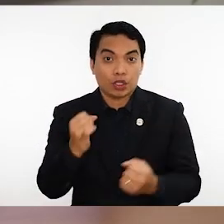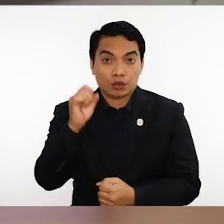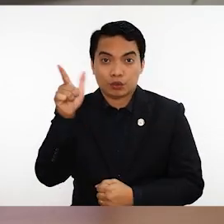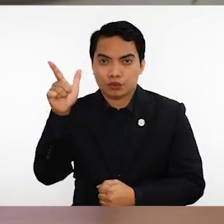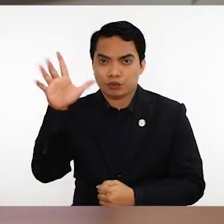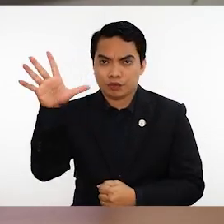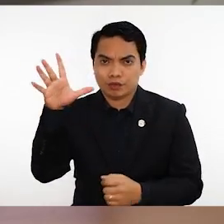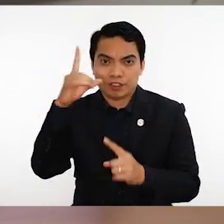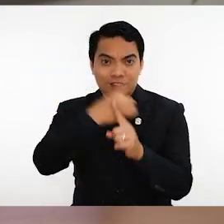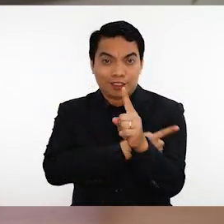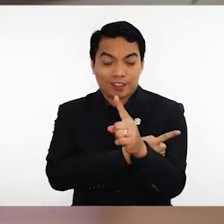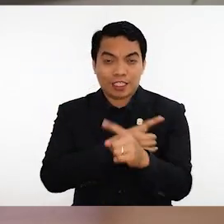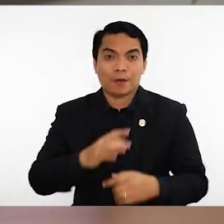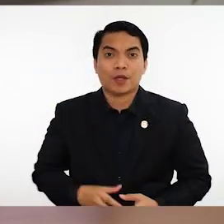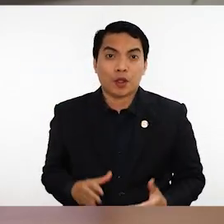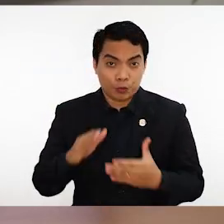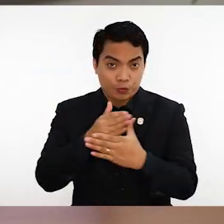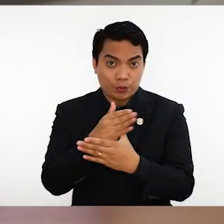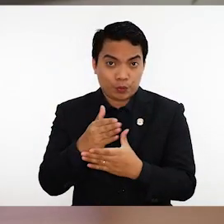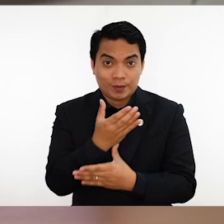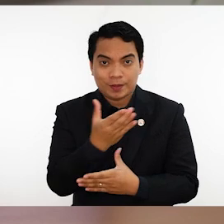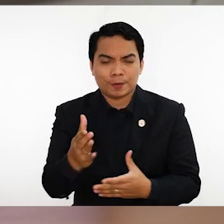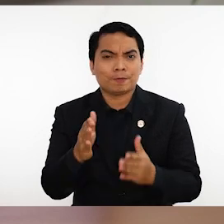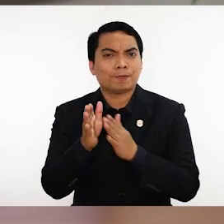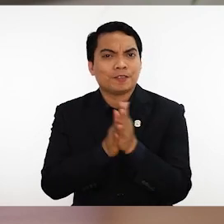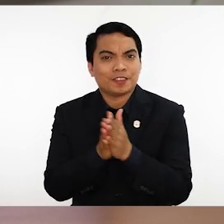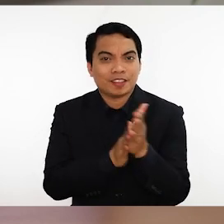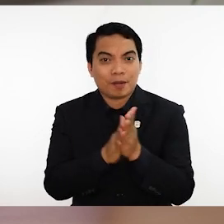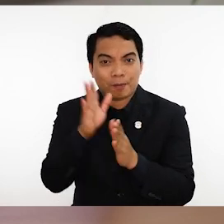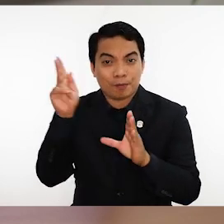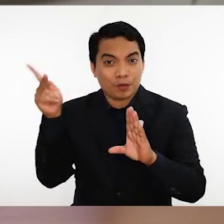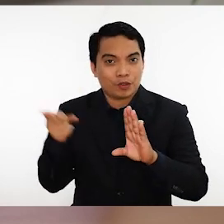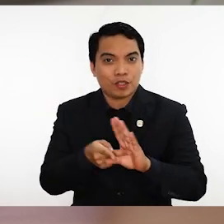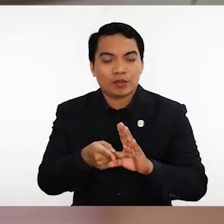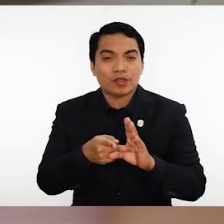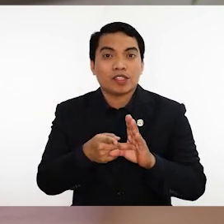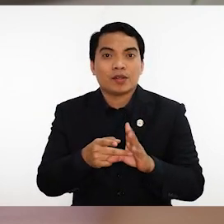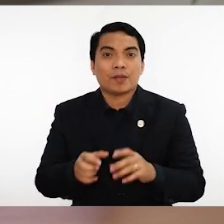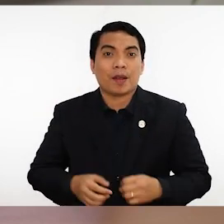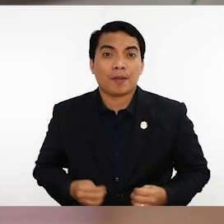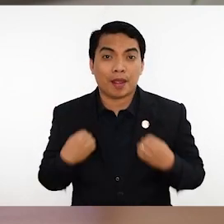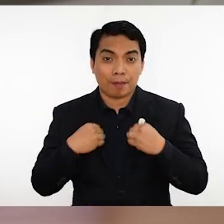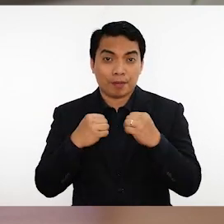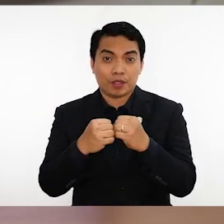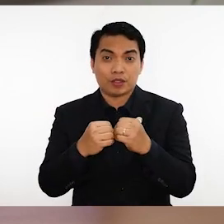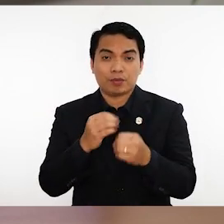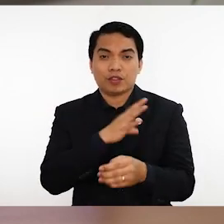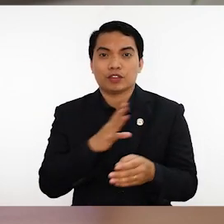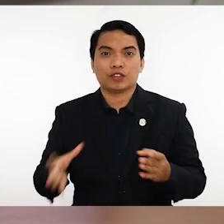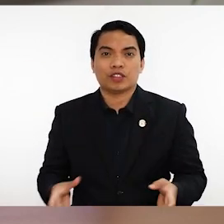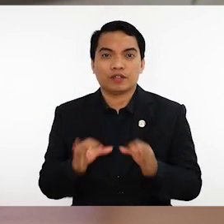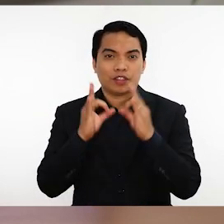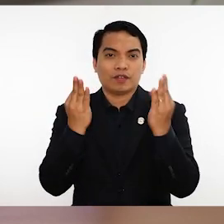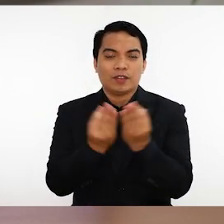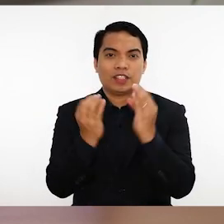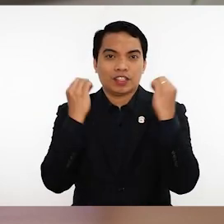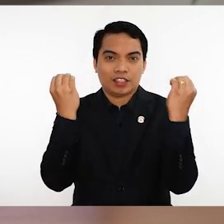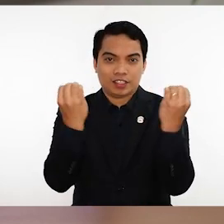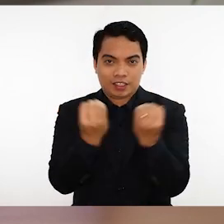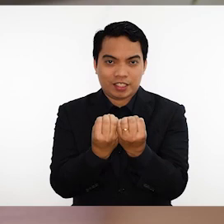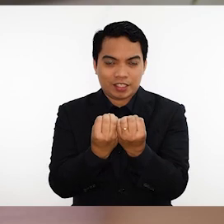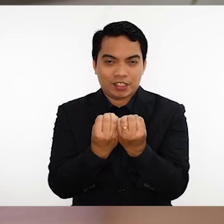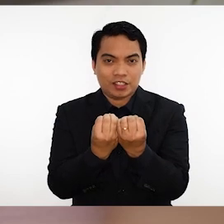Today, the 25th of December, we'll share with you the active participation of the members of the Christian